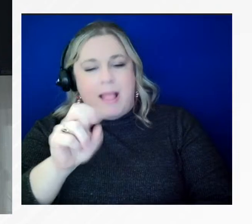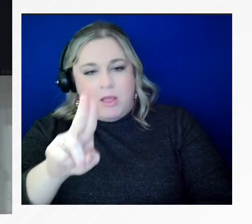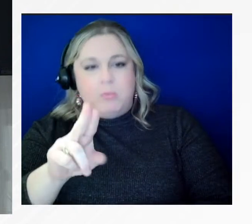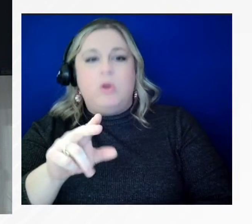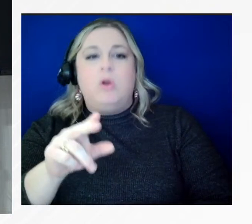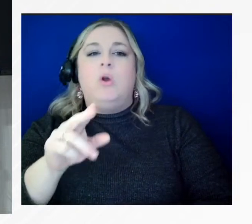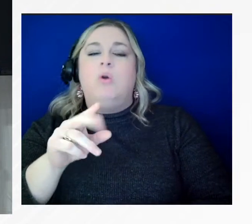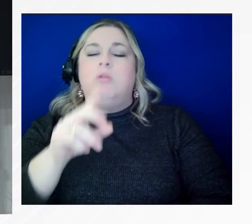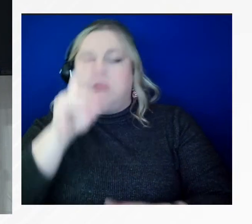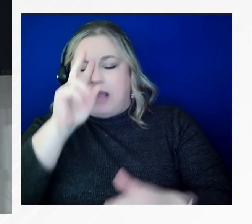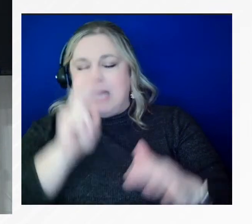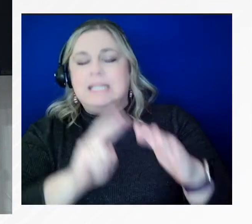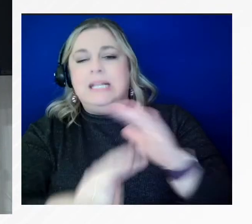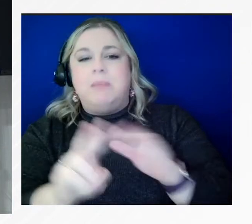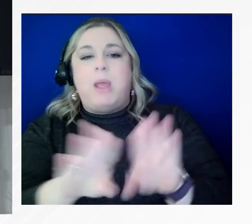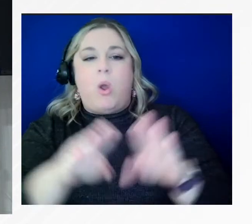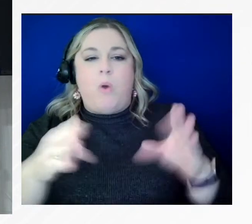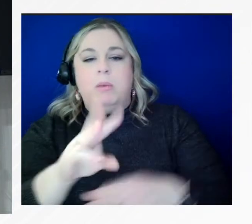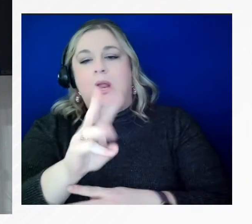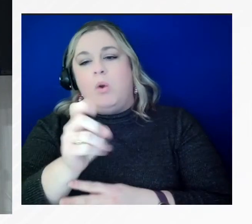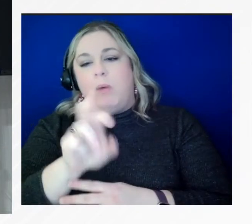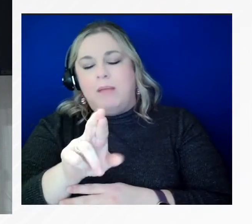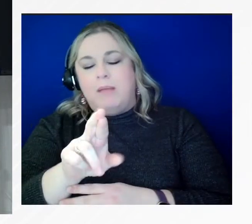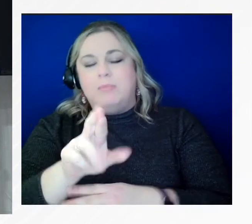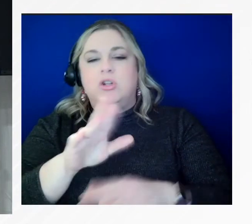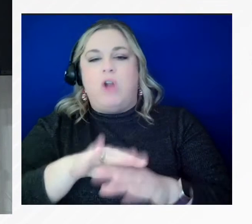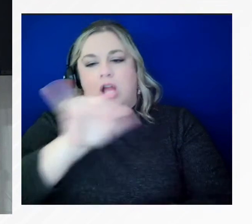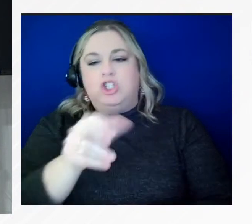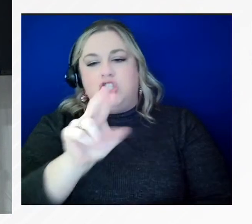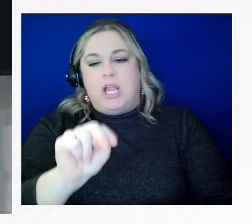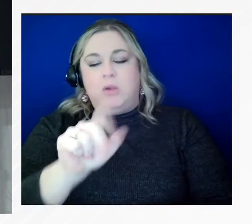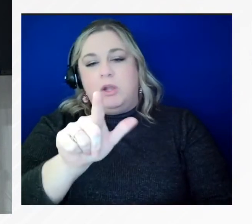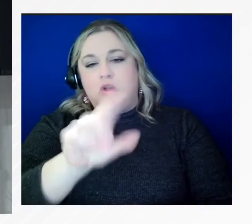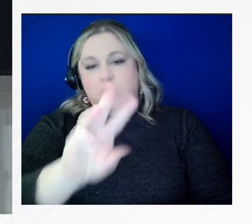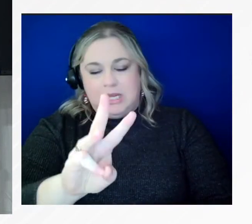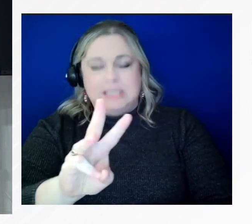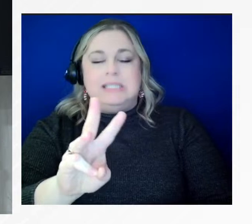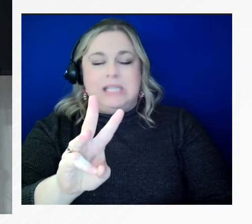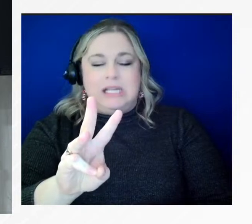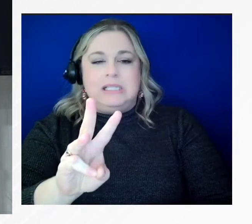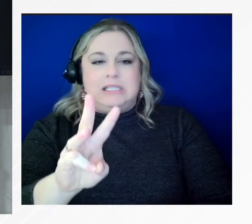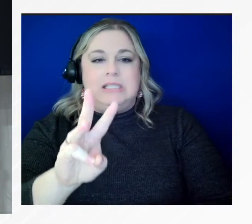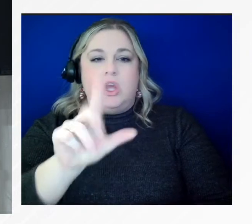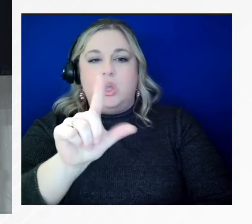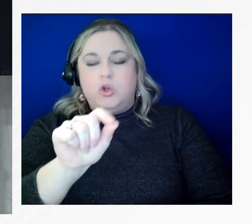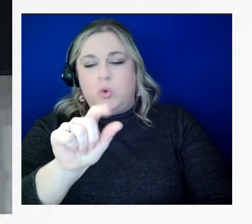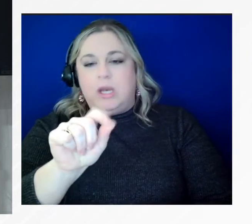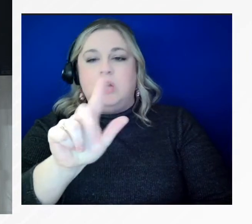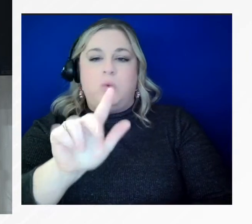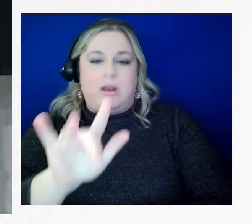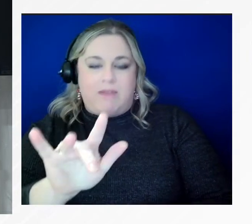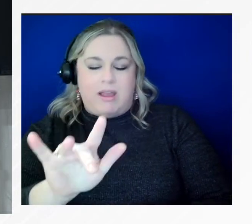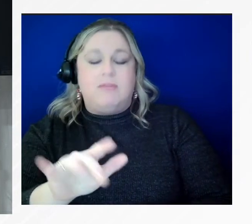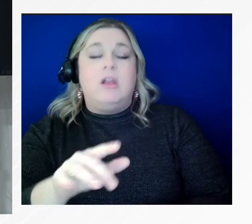6, 2025. In the meantime, Webster students and staff will temporarily relocate to